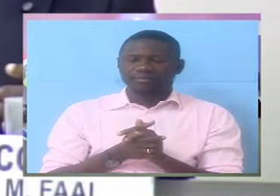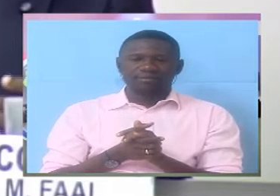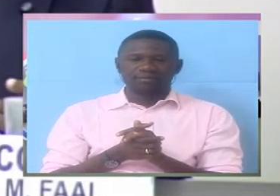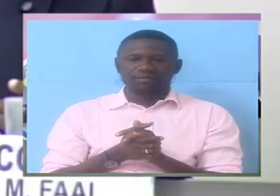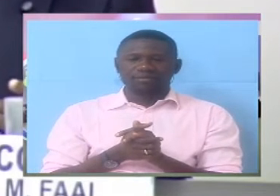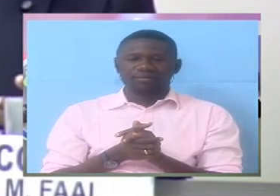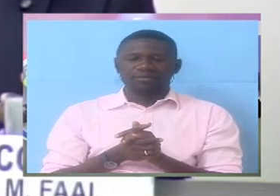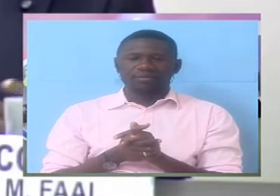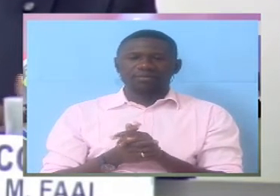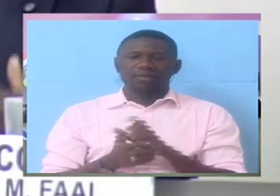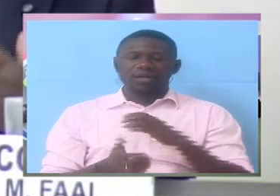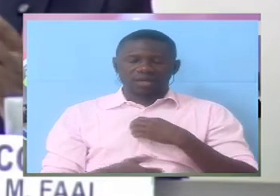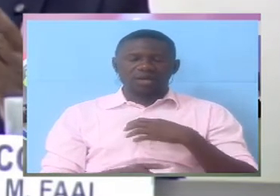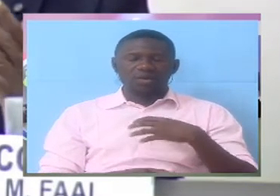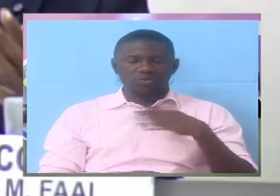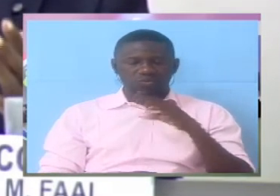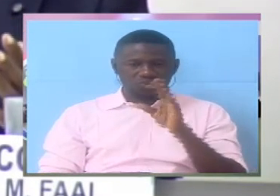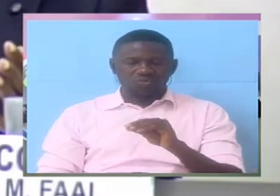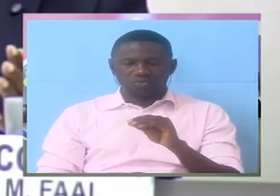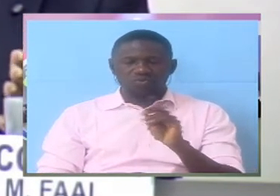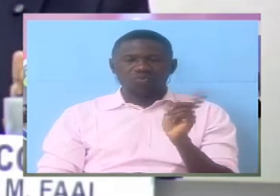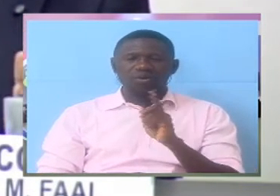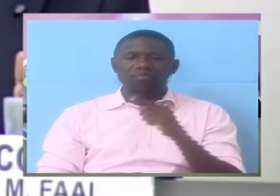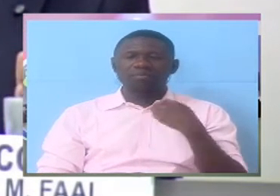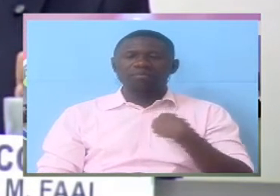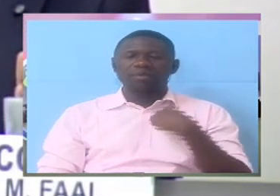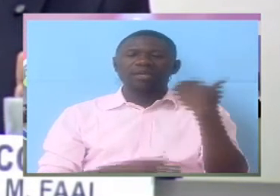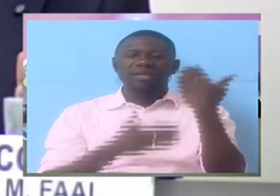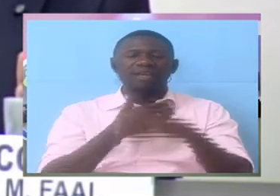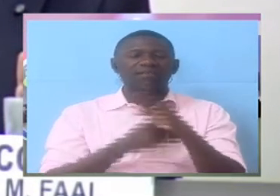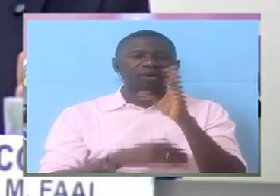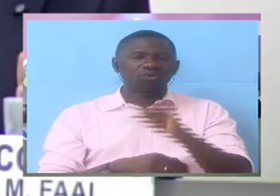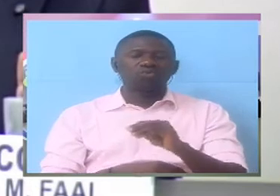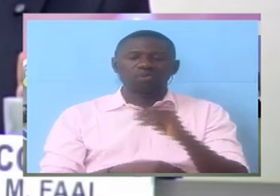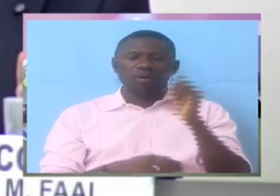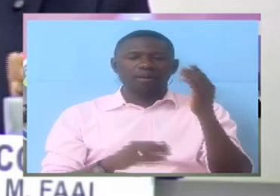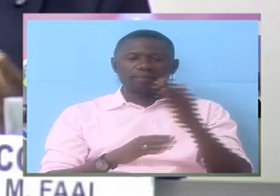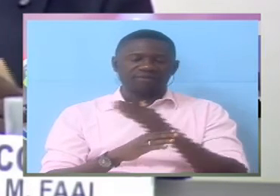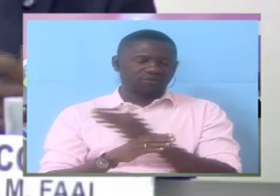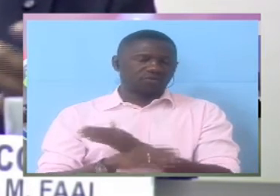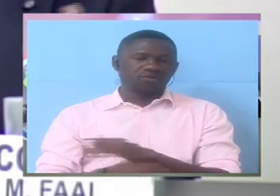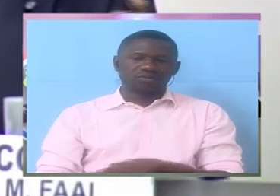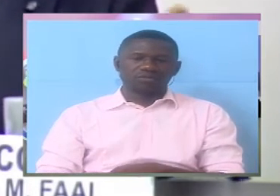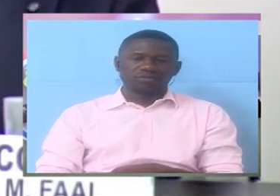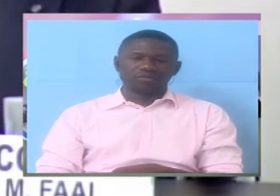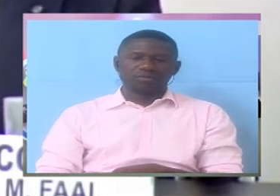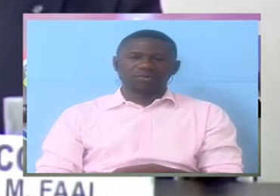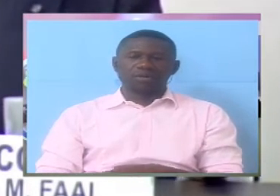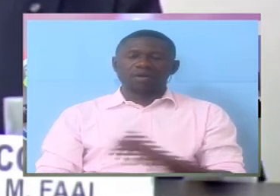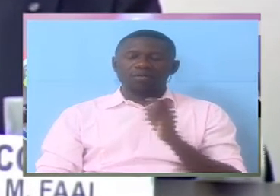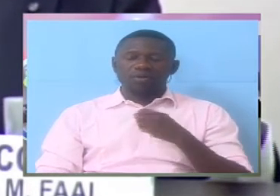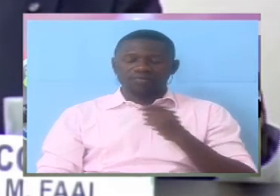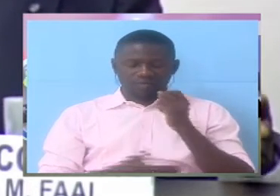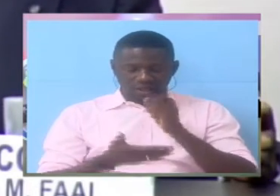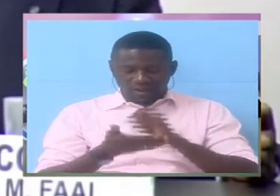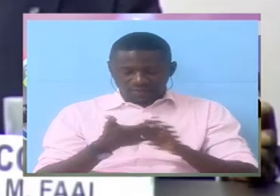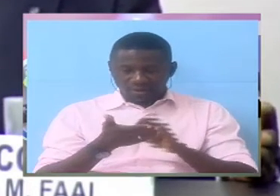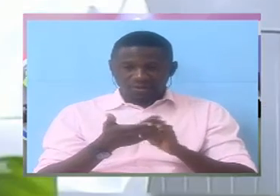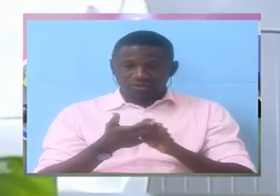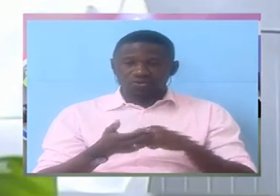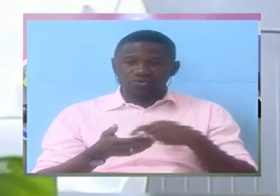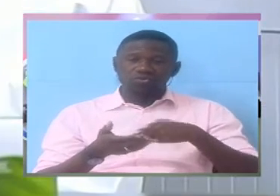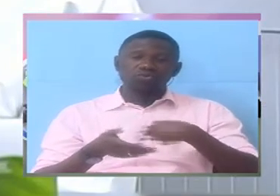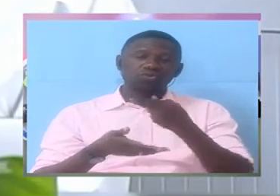I would do what I haven't done before. I would have to apply to the commission